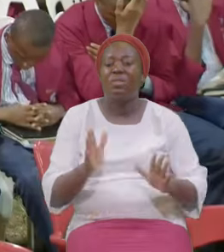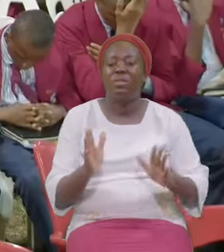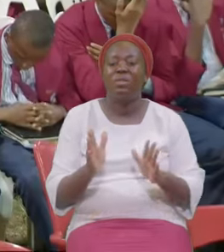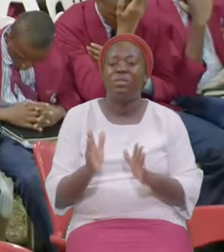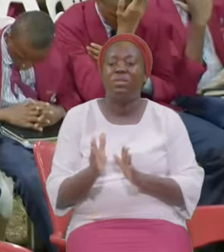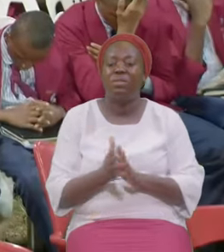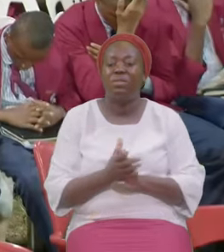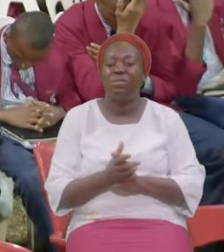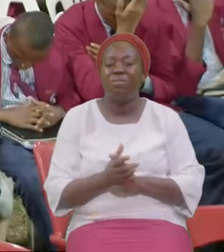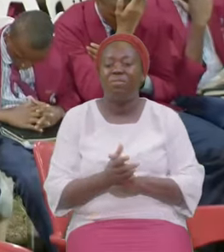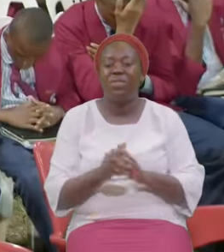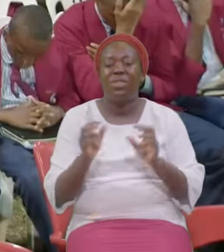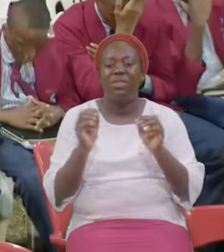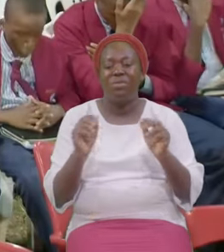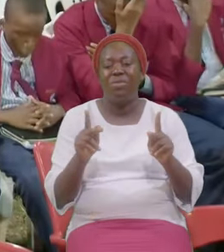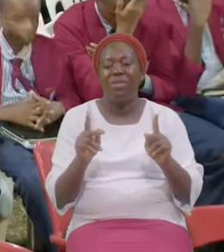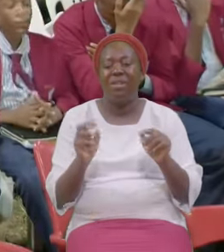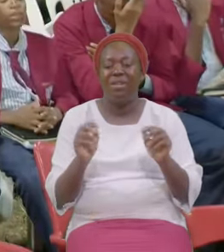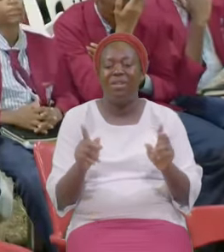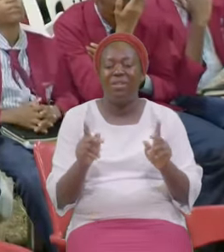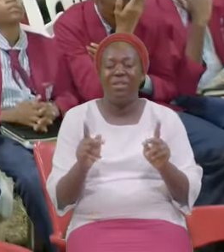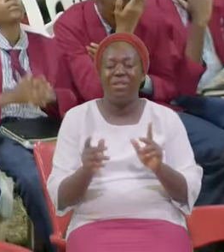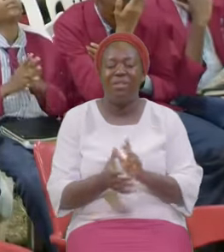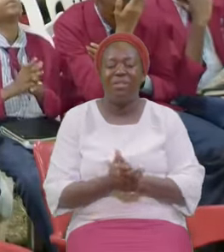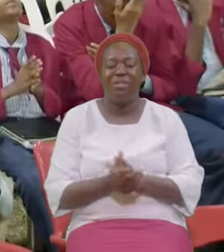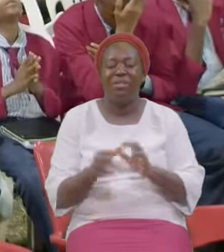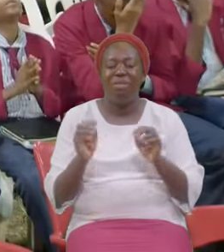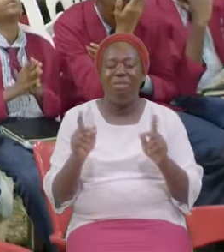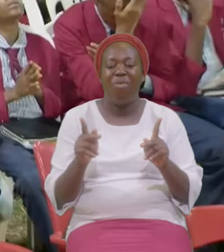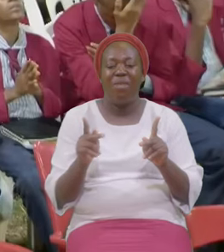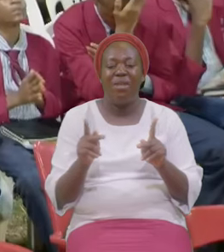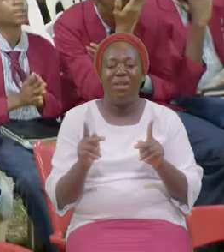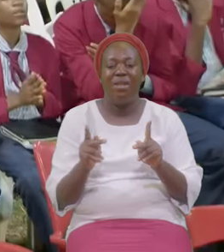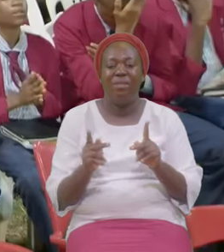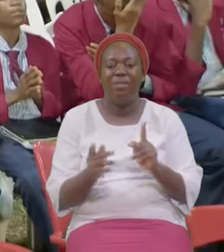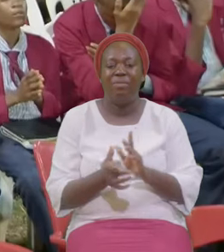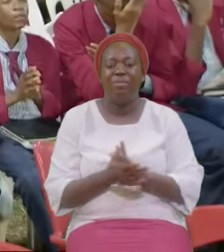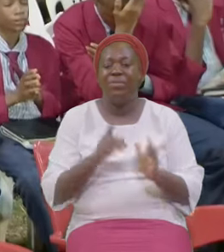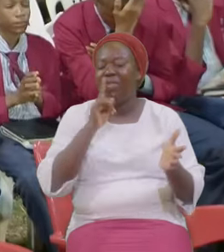It's all right. It's all right. Praise the Lord.